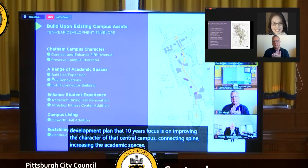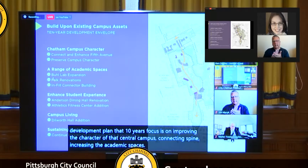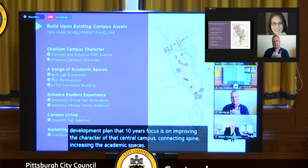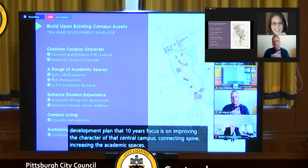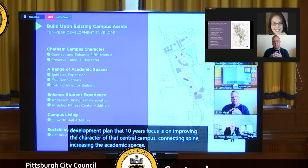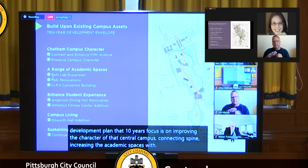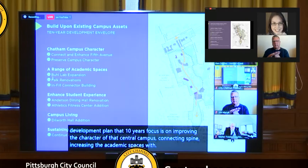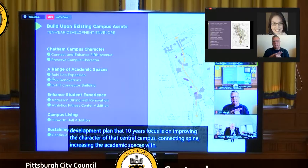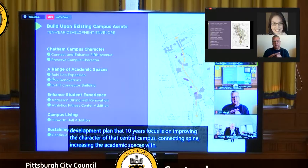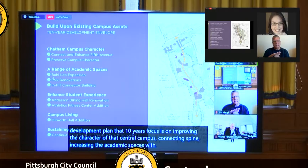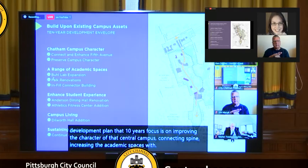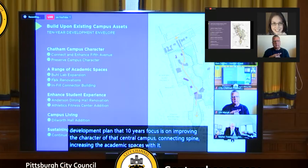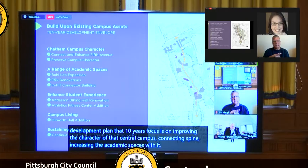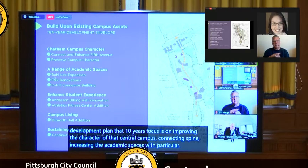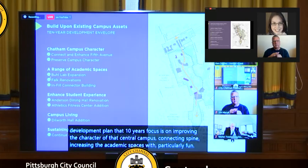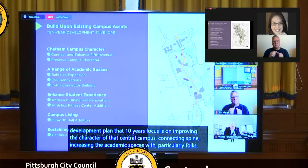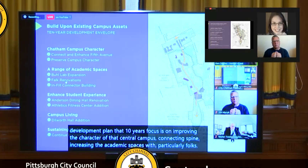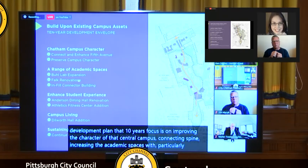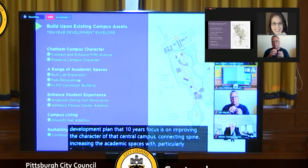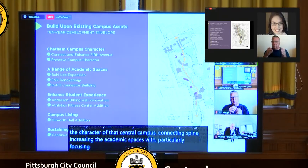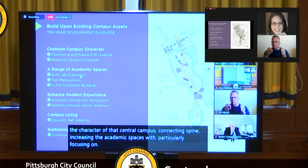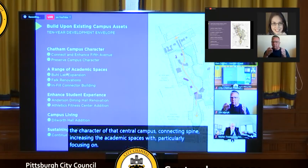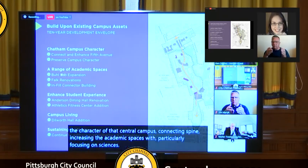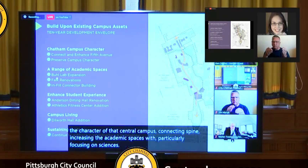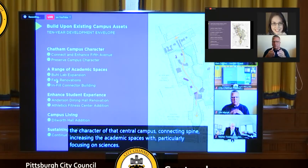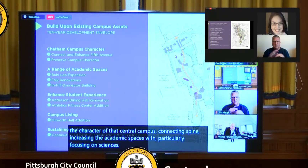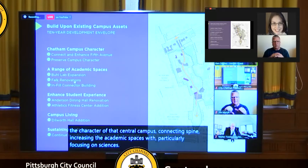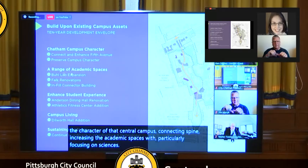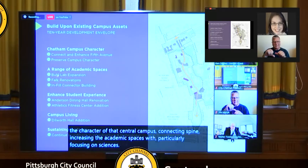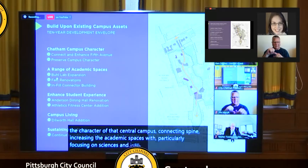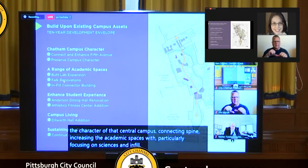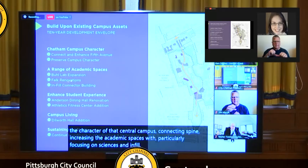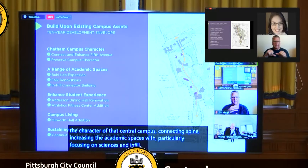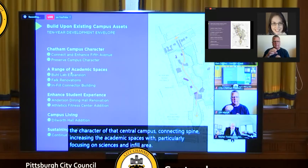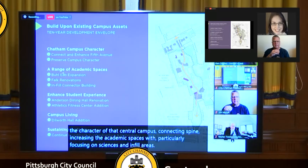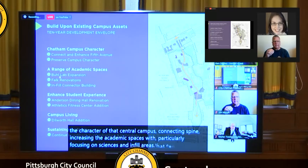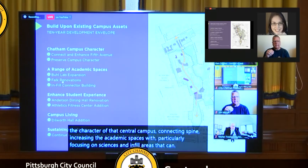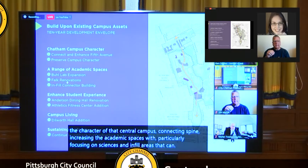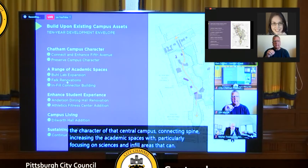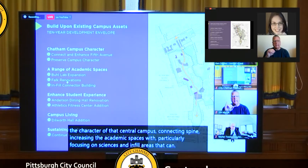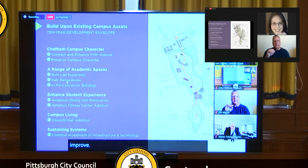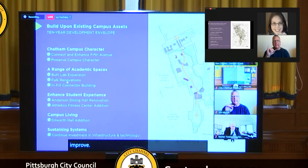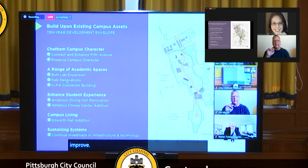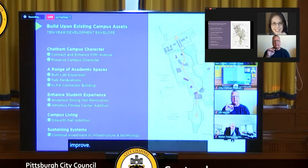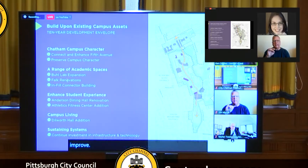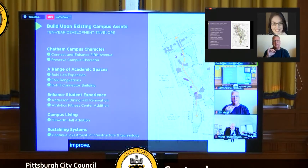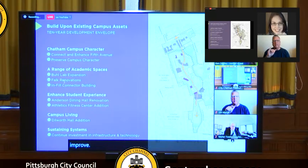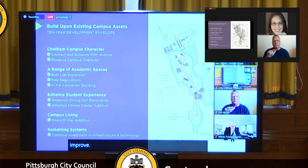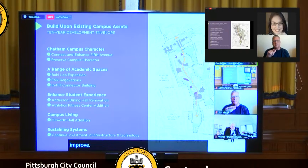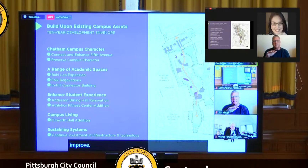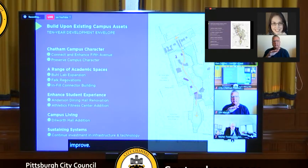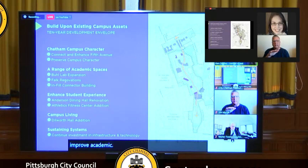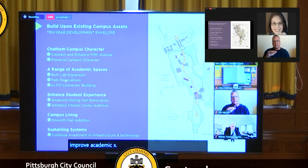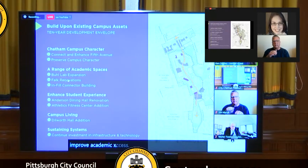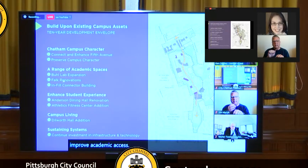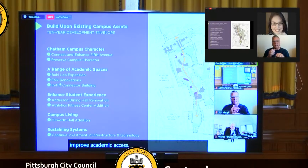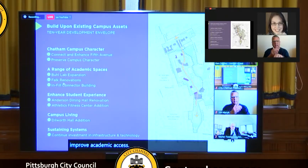with particularly focusing on sciences and infill areas that can improve academic